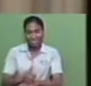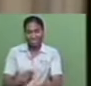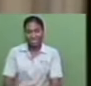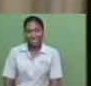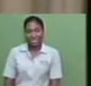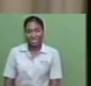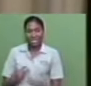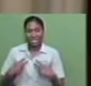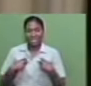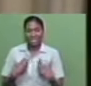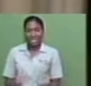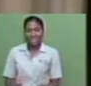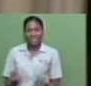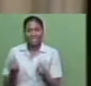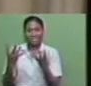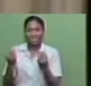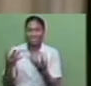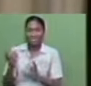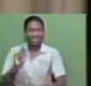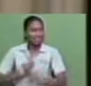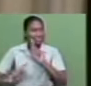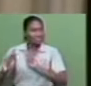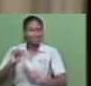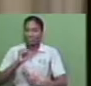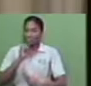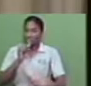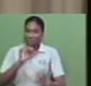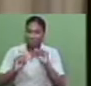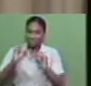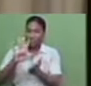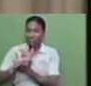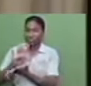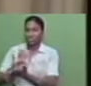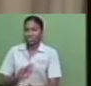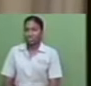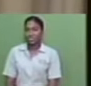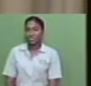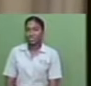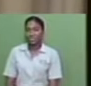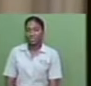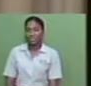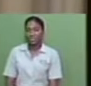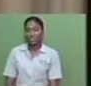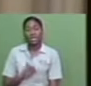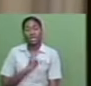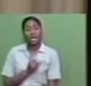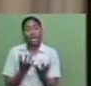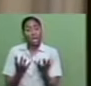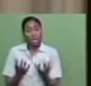in my constituency, so I'm familiar with them. I want to turn to